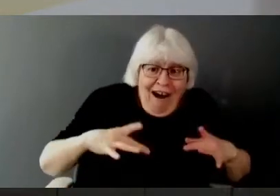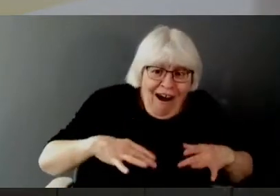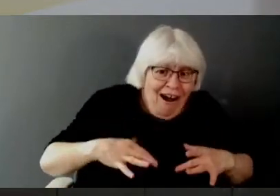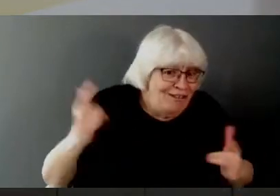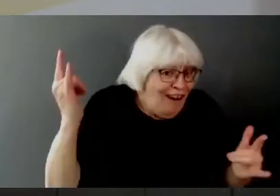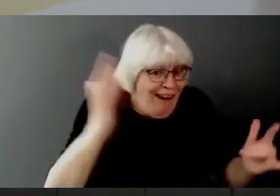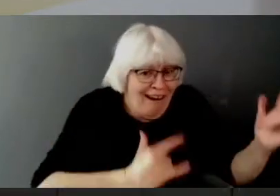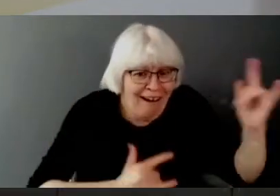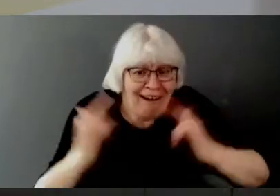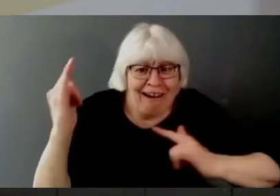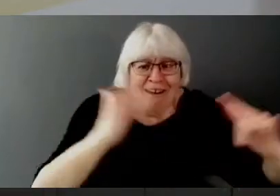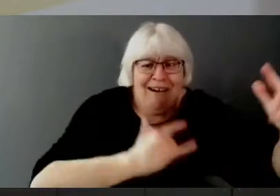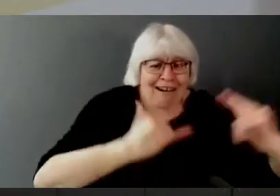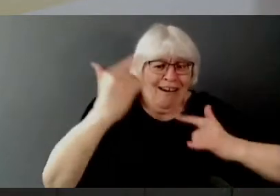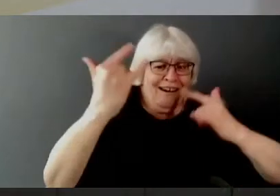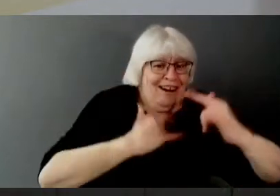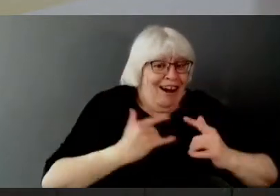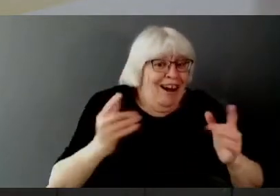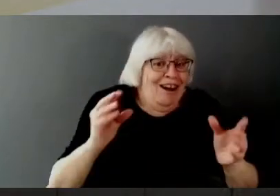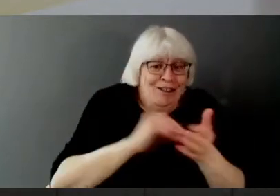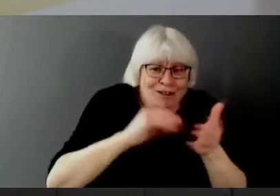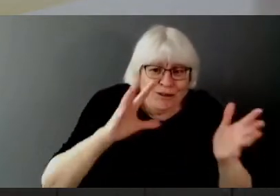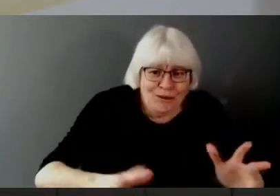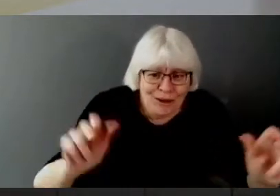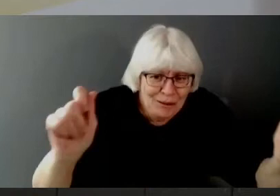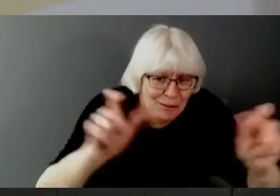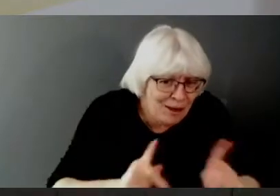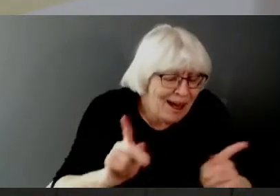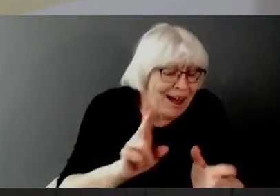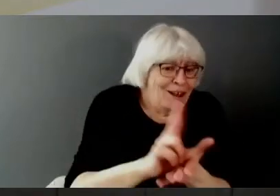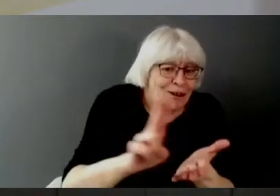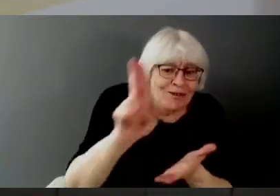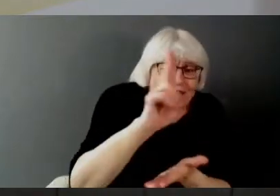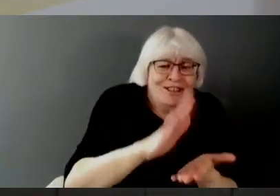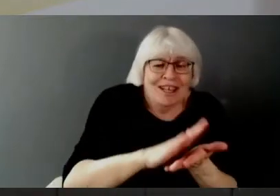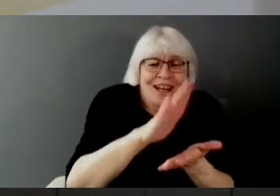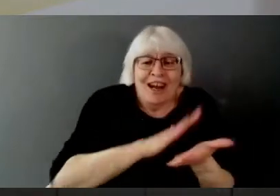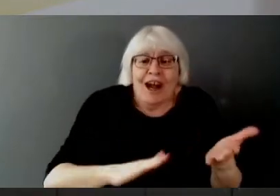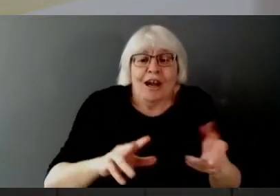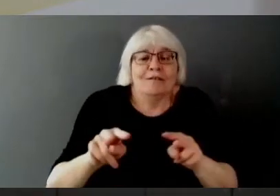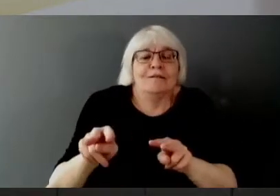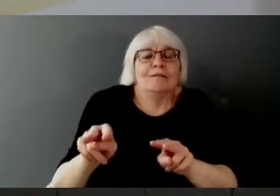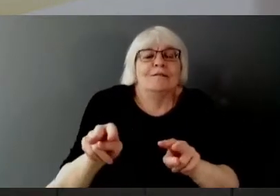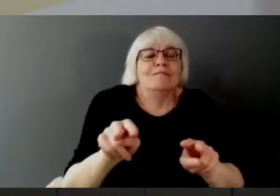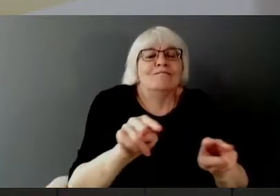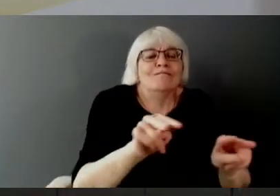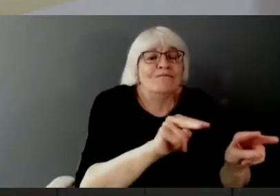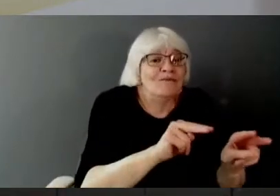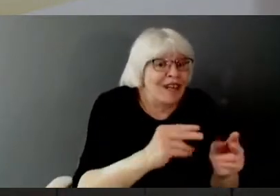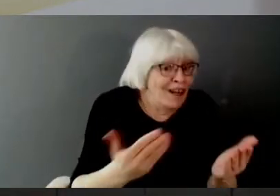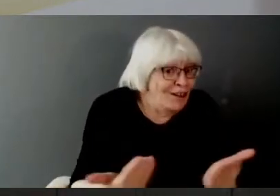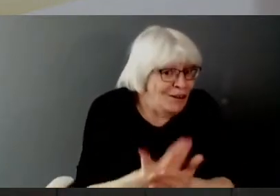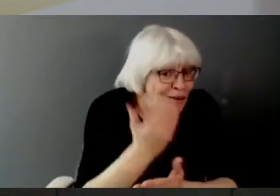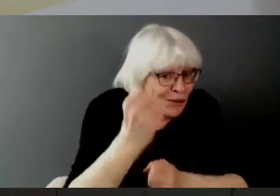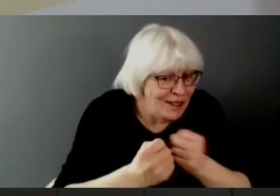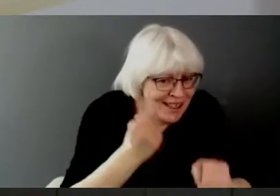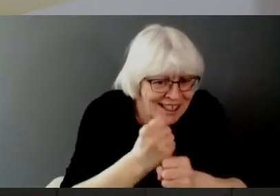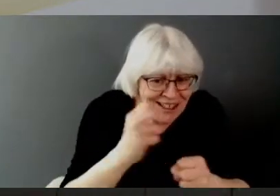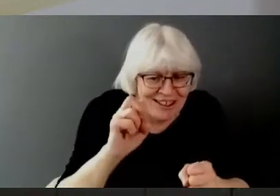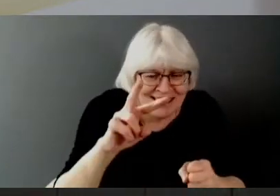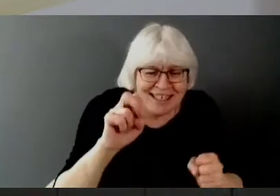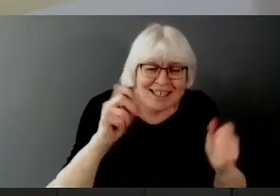students arriving back to post-secondary institutions, New Year's Eve celebrations, those kind of things.